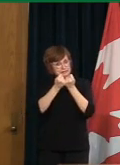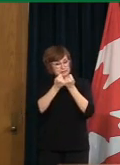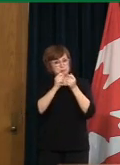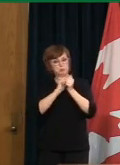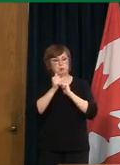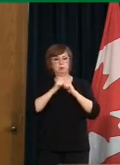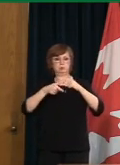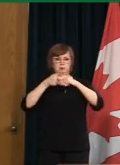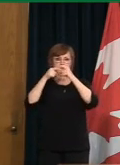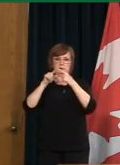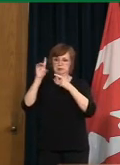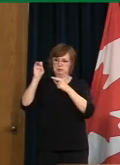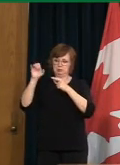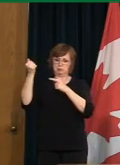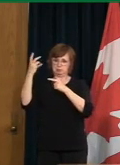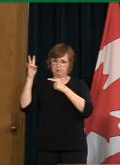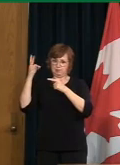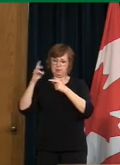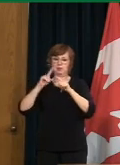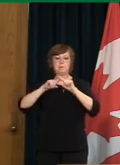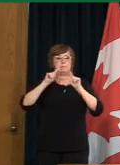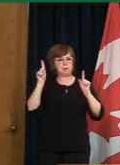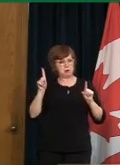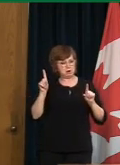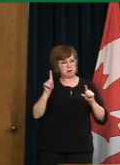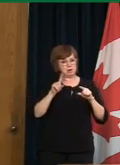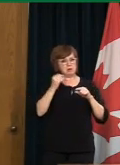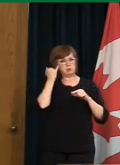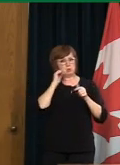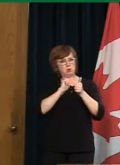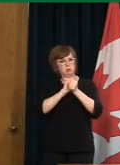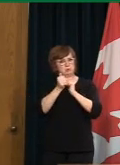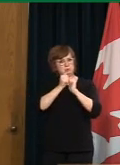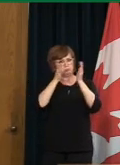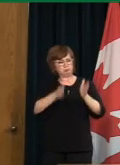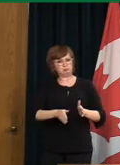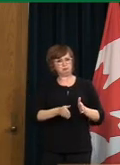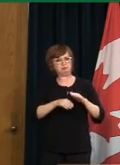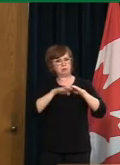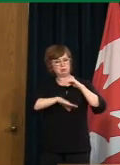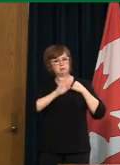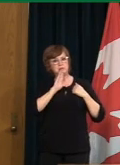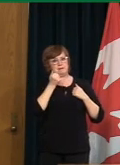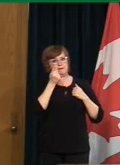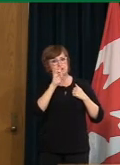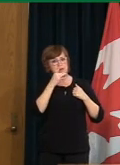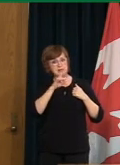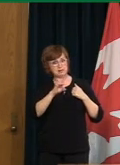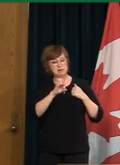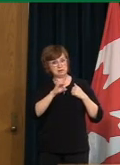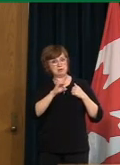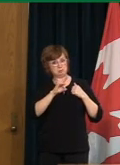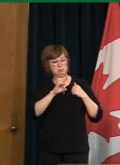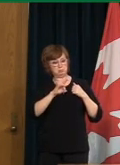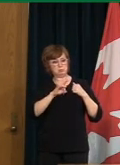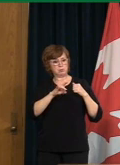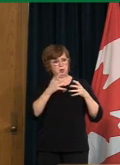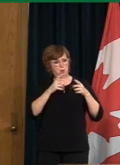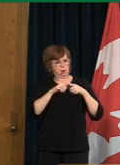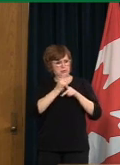However, athletes under the age of 18 may continue practicing or training in groups of 8 or